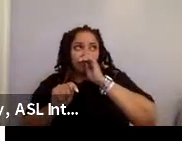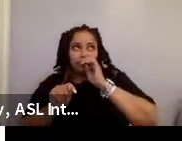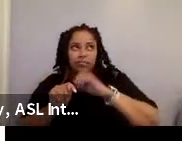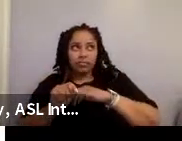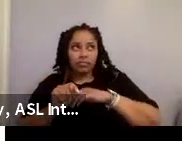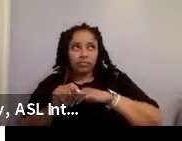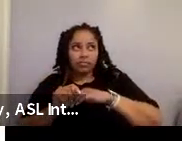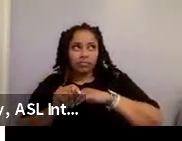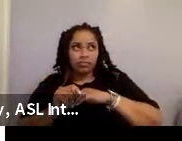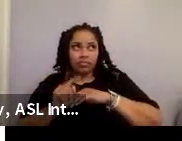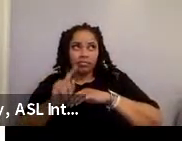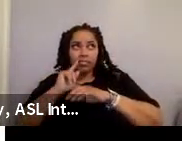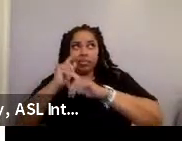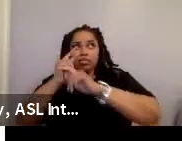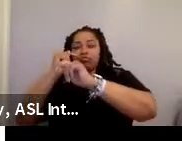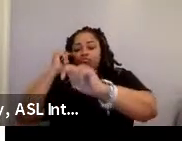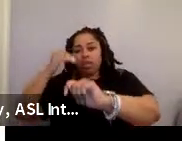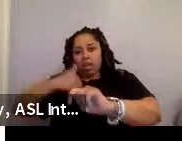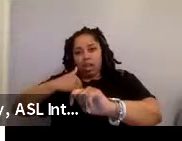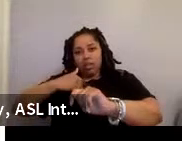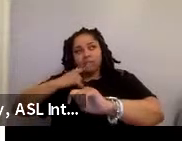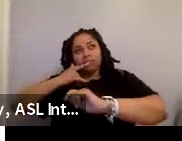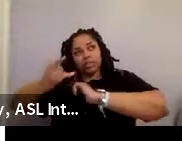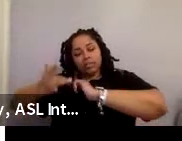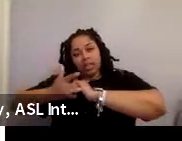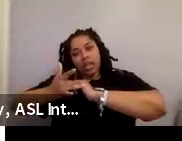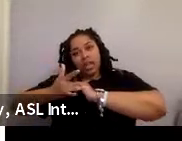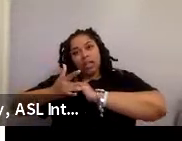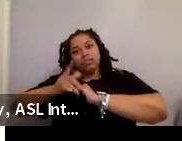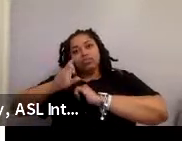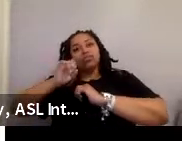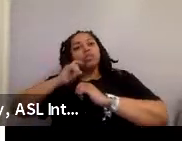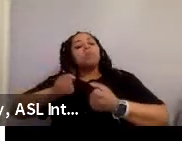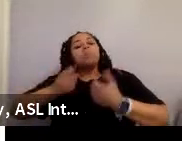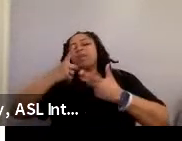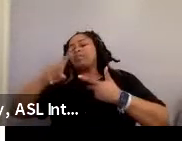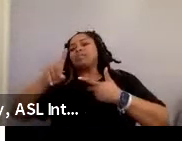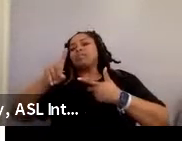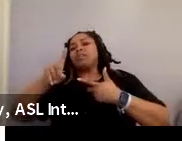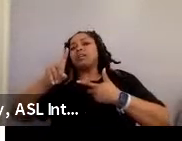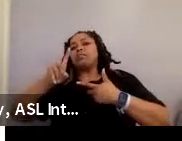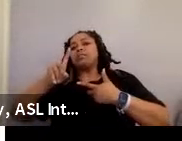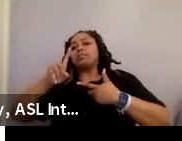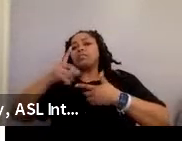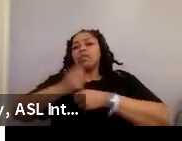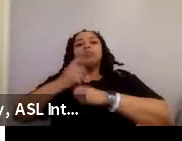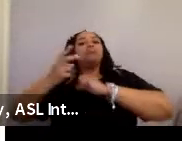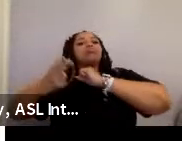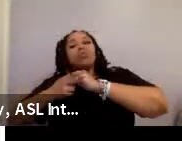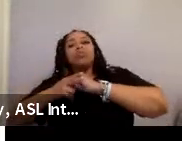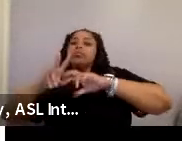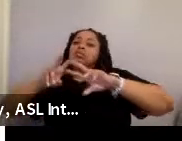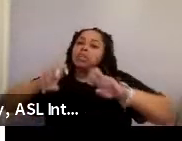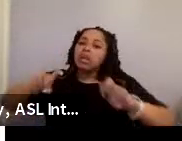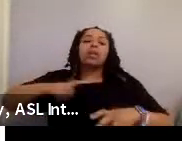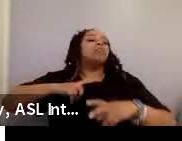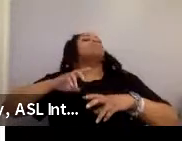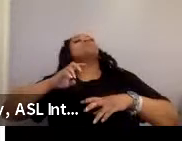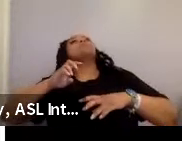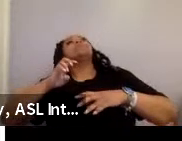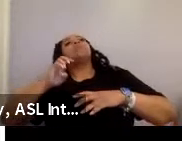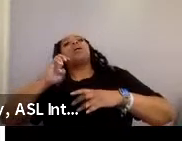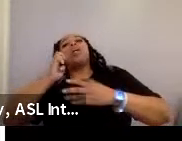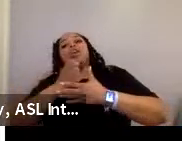the truck has technology that's doing many of these action verbs: storage, analysis, evaluation, manipulate,